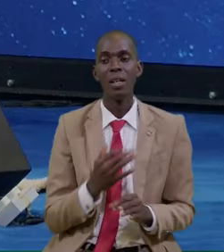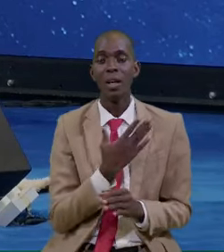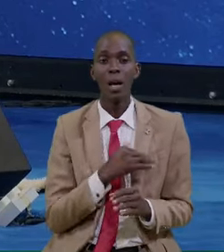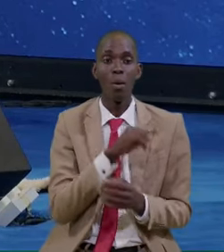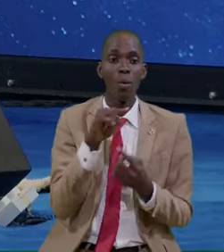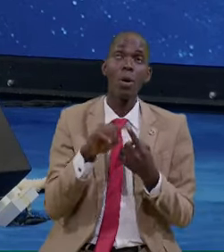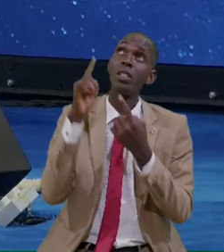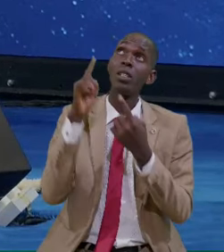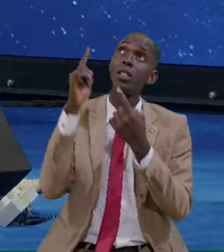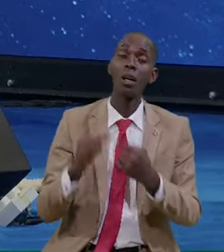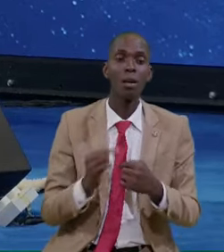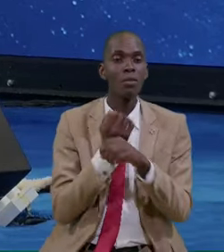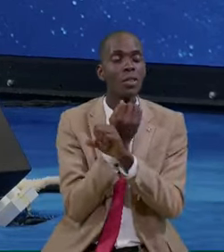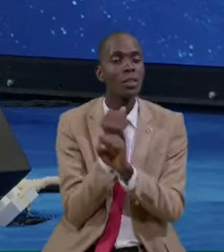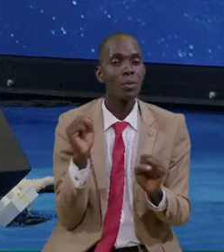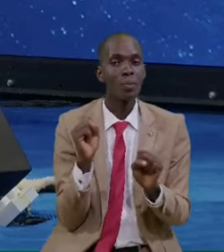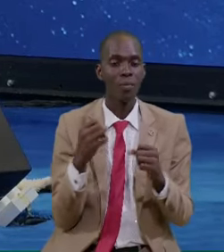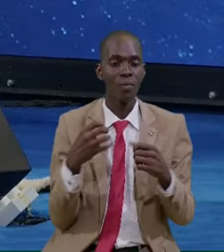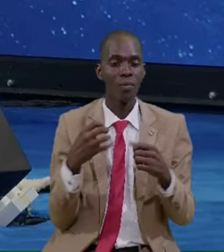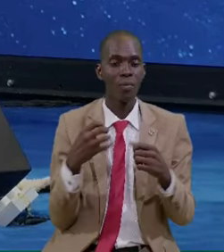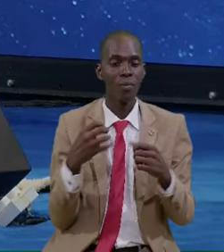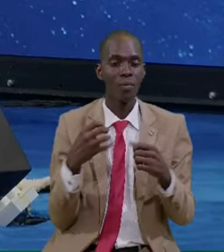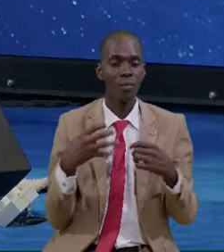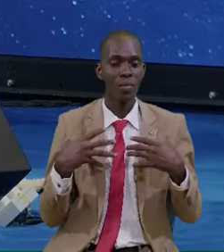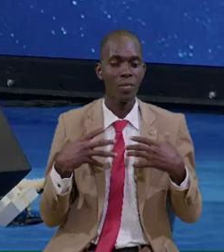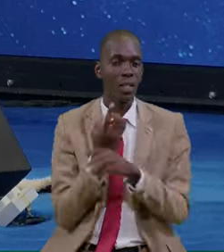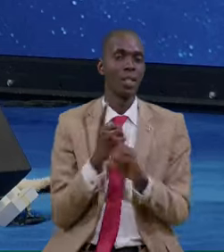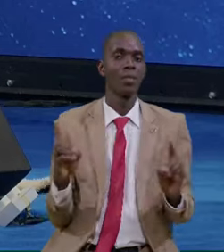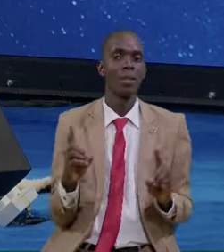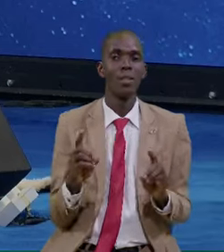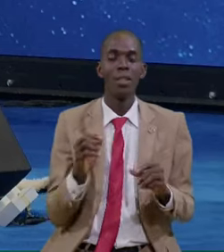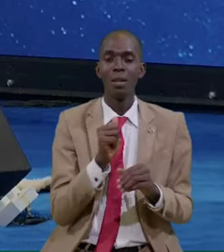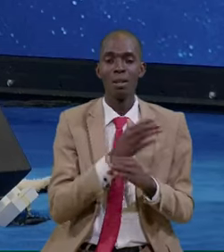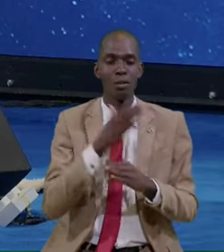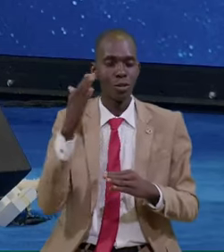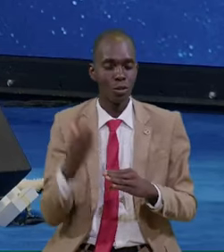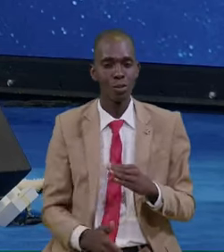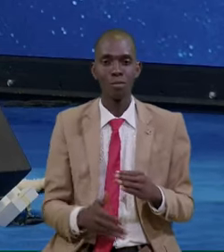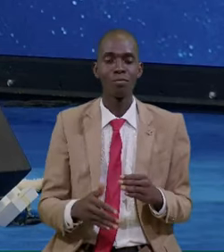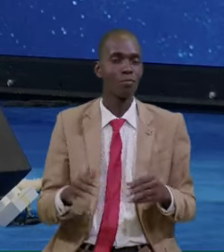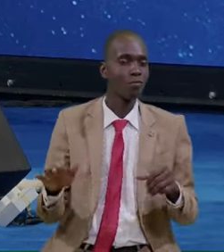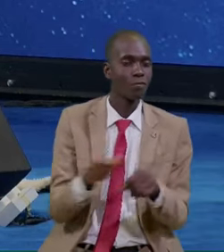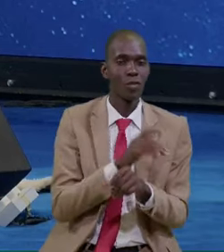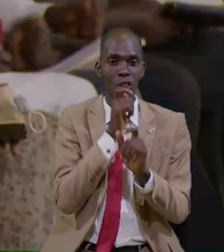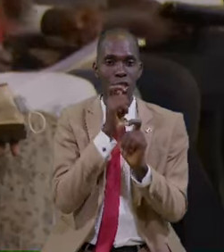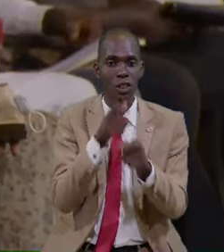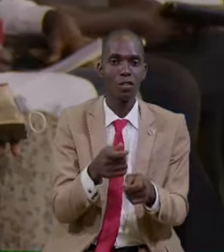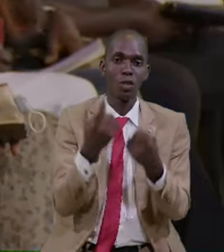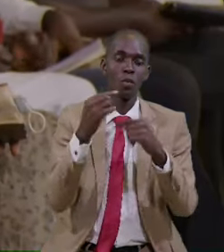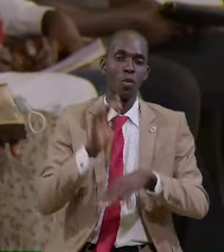comes, salvation, healing, deliverance, a total package comes upon your